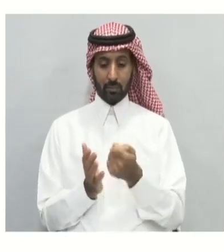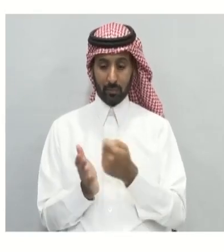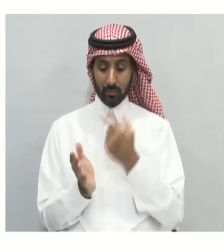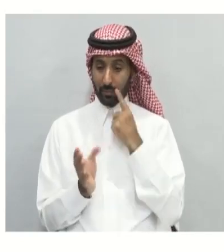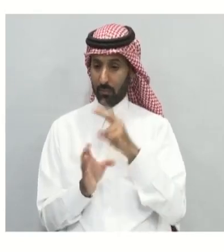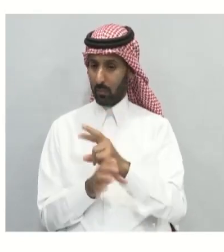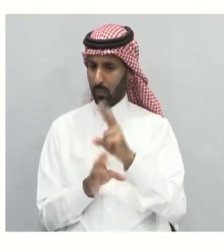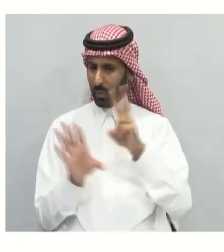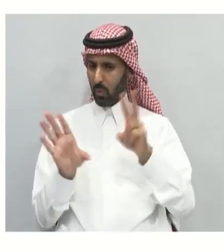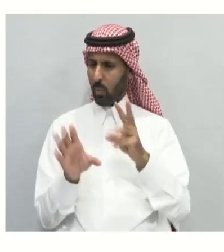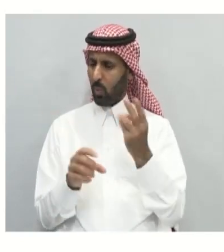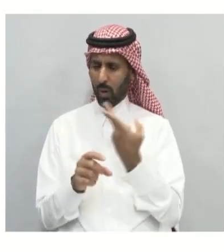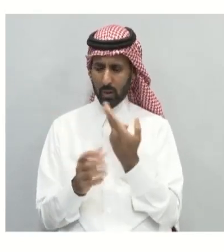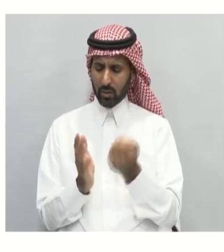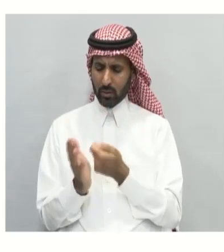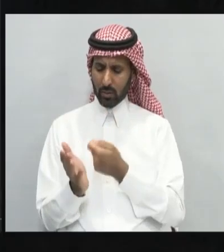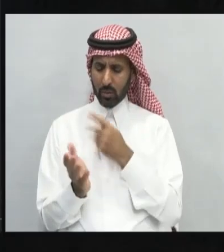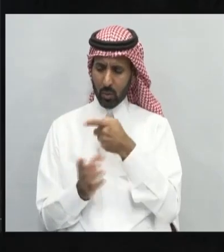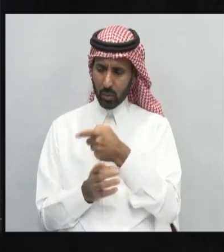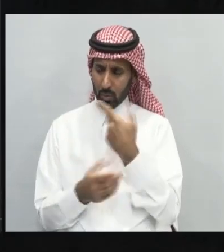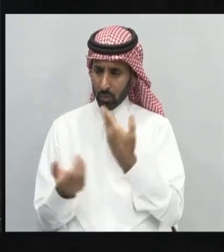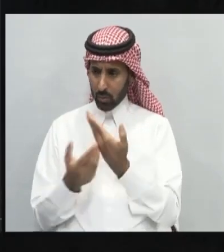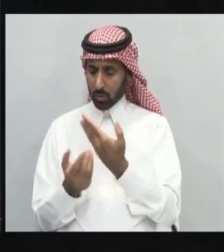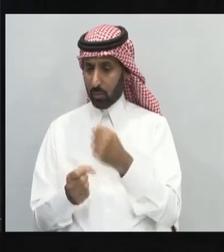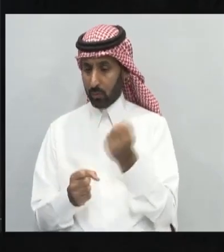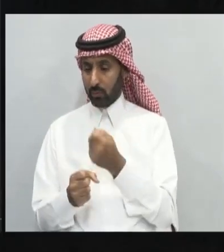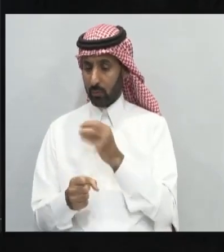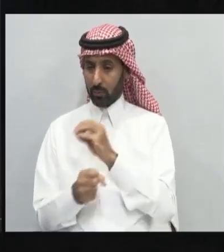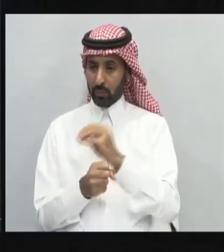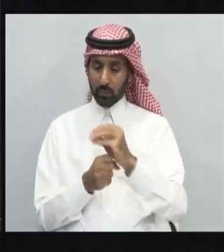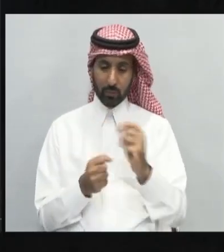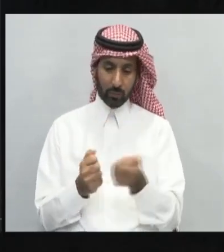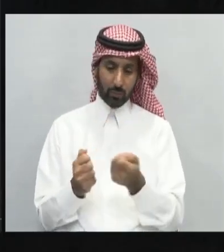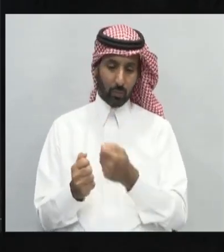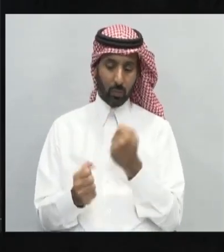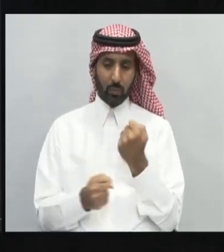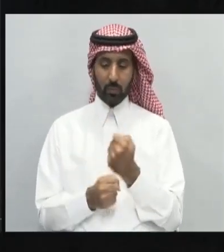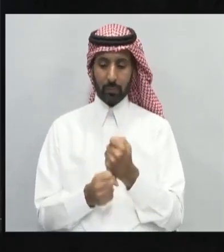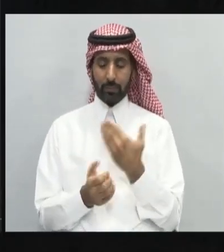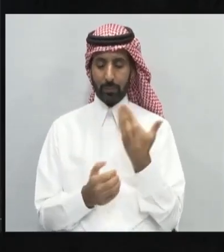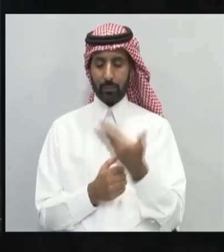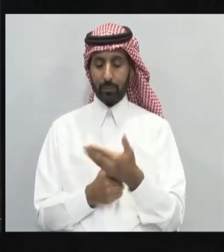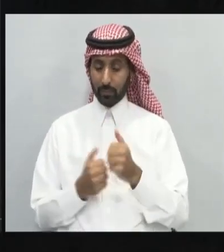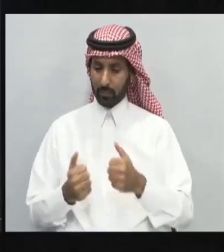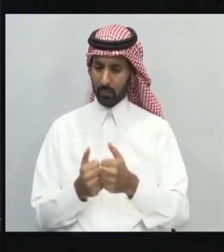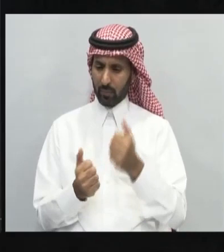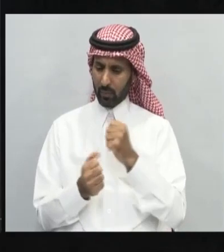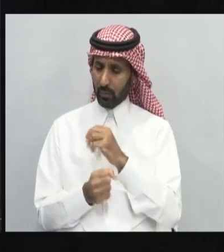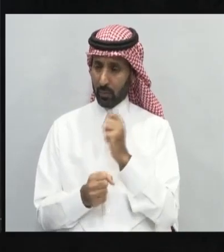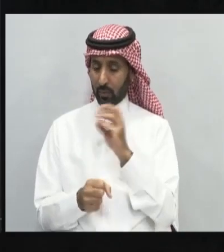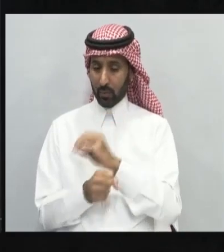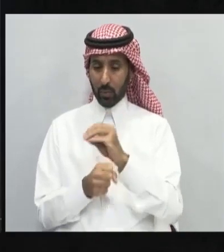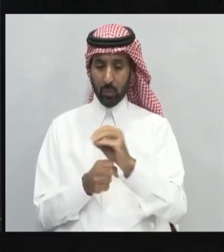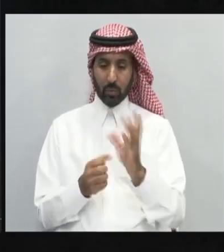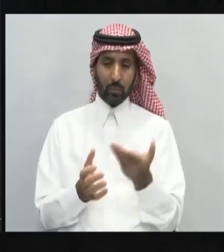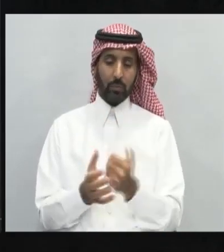an event. Imagine that something had happened to one of your family members, God forbid. You are reporting that